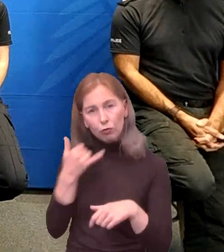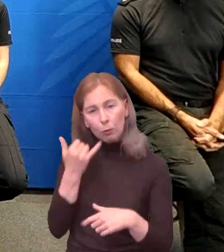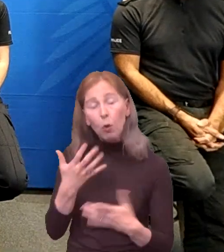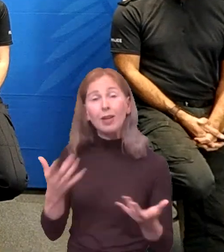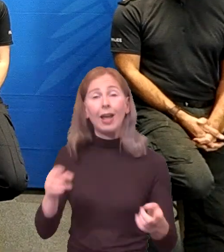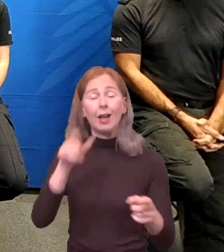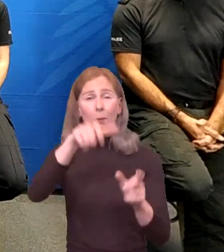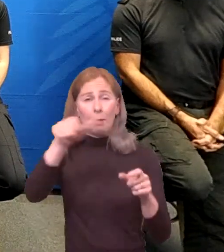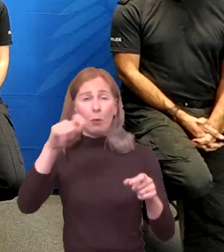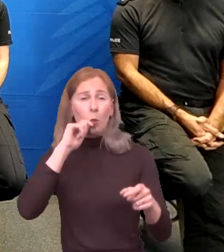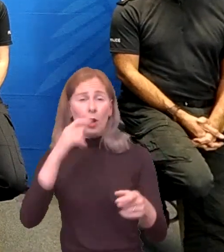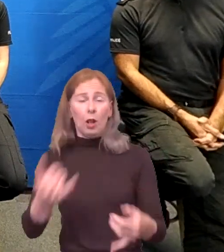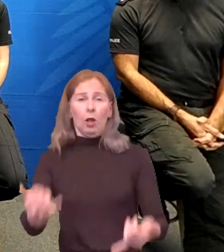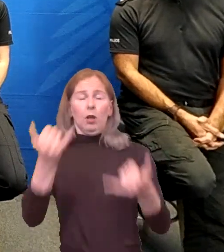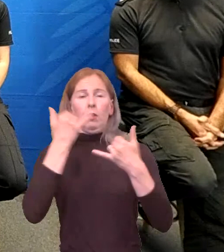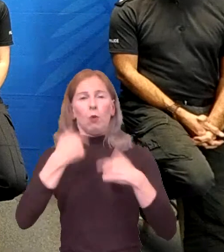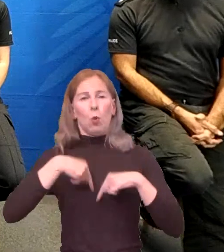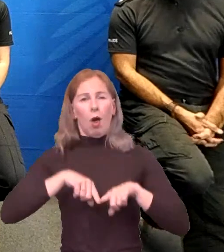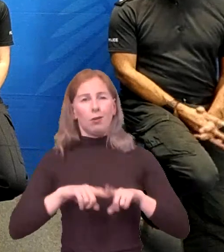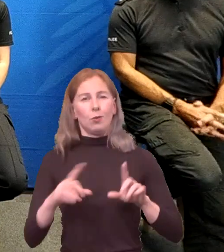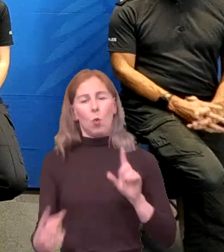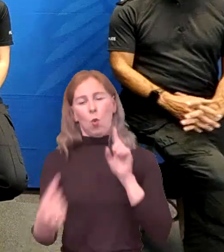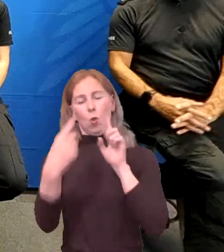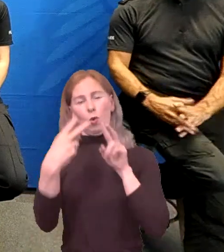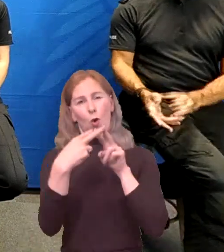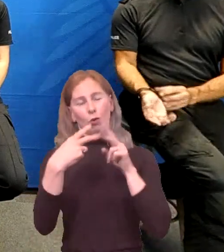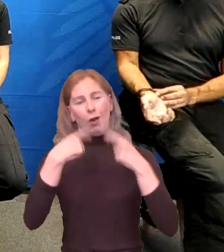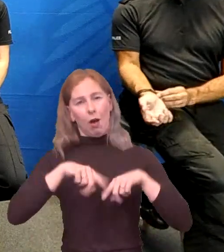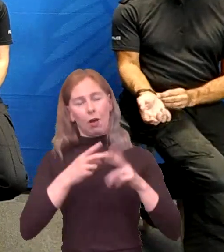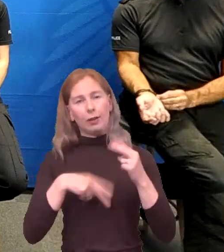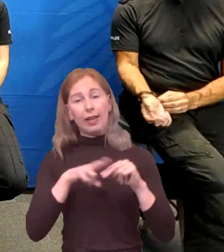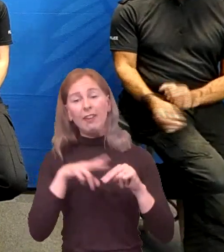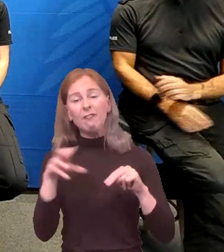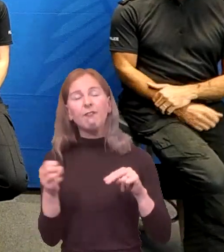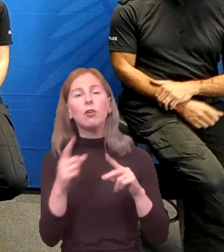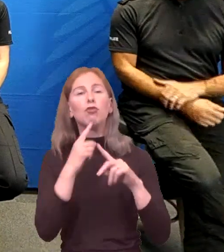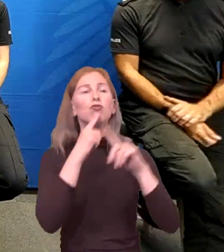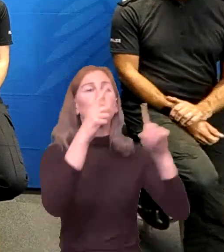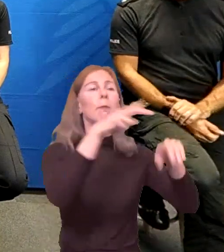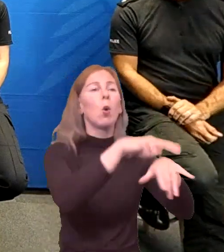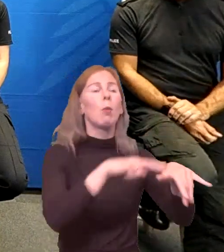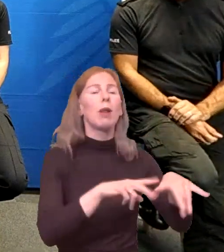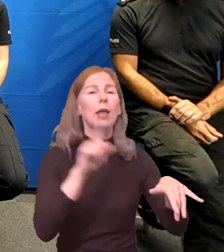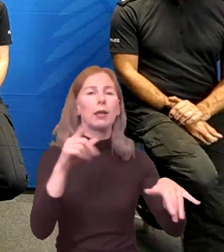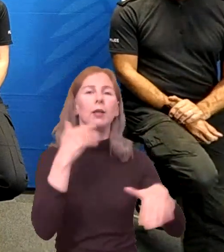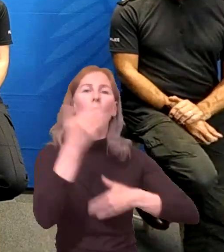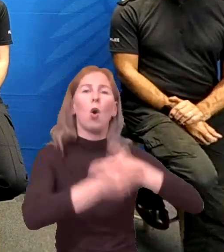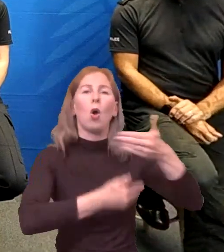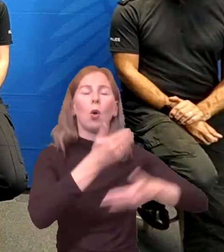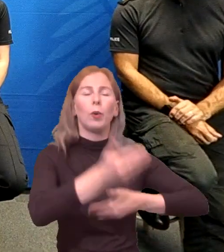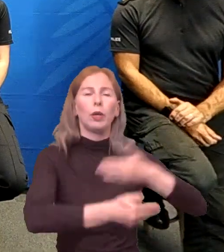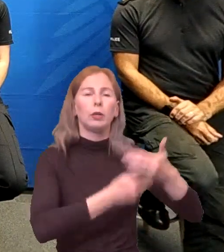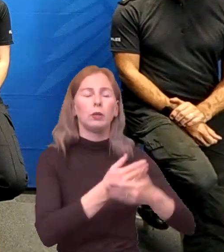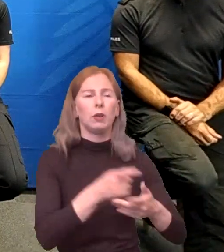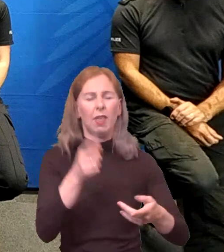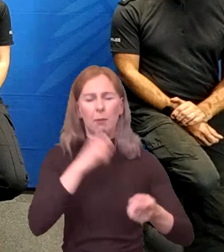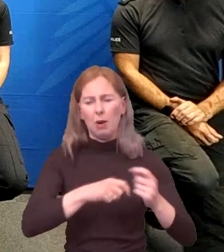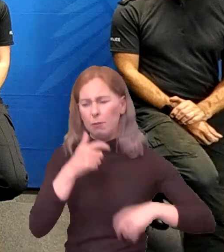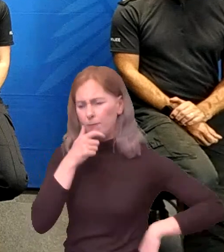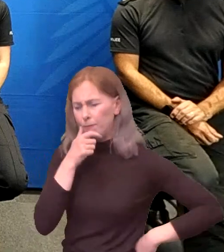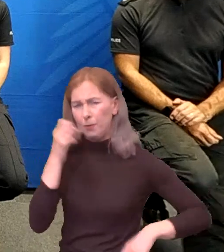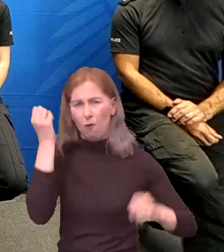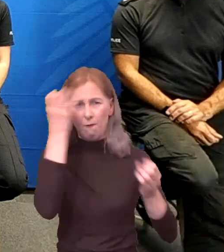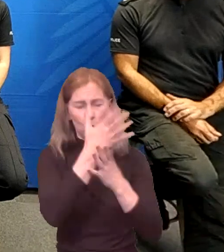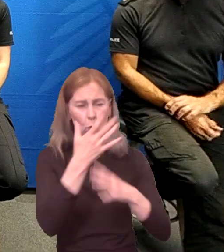if people have an ongoing case and they're perhaps a bit confused about where the case is going or what their options are